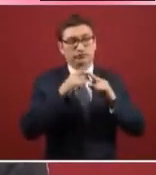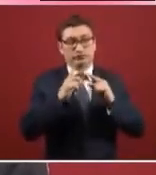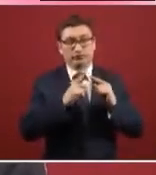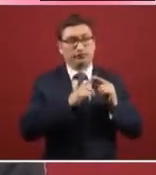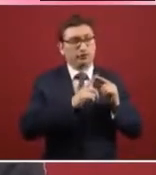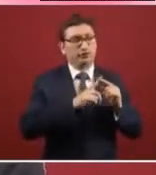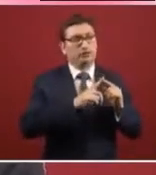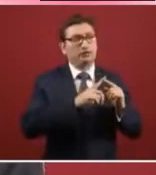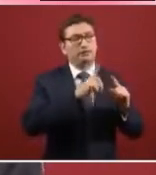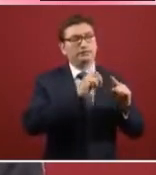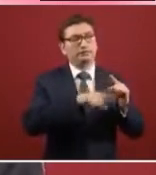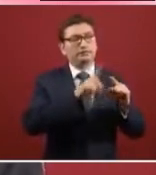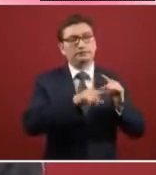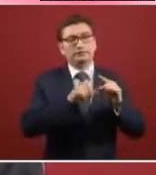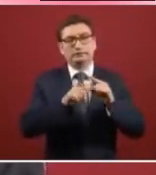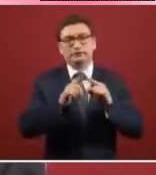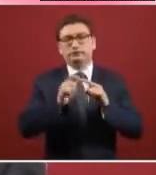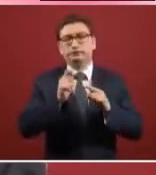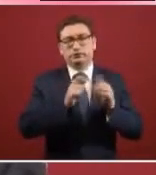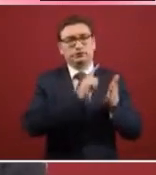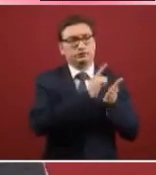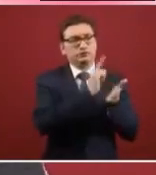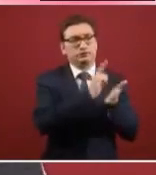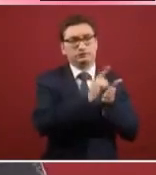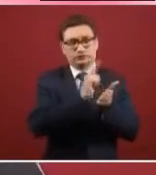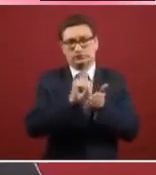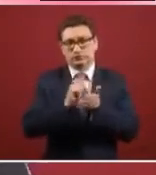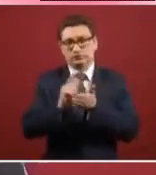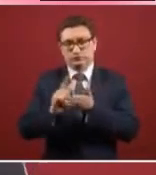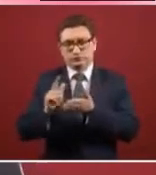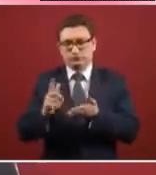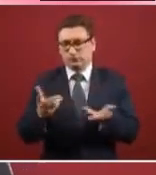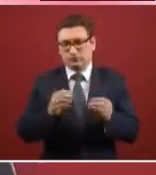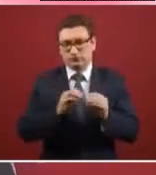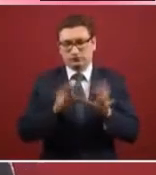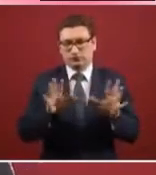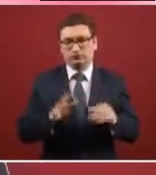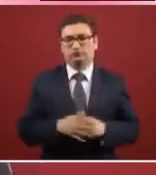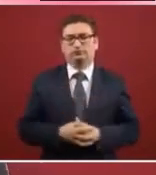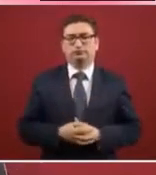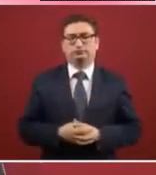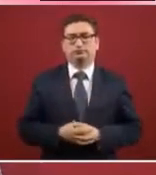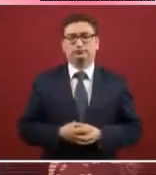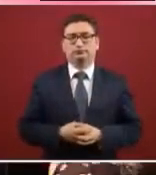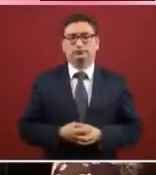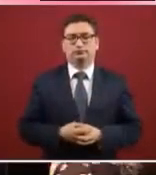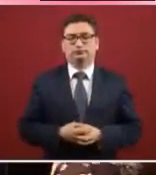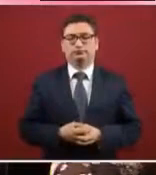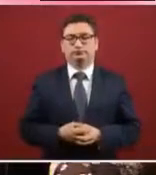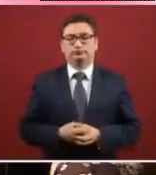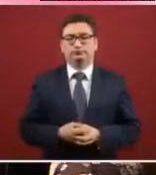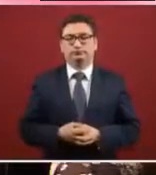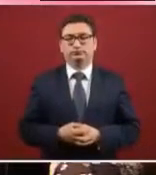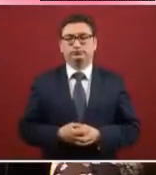en buenos términos, in good terms, es decirle, is to say, tú